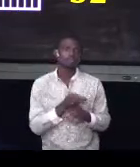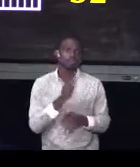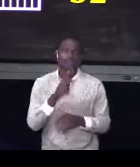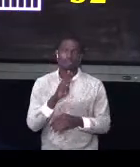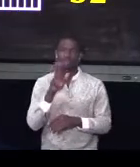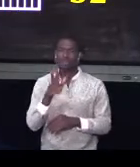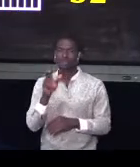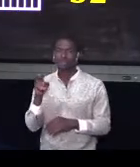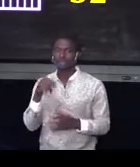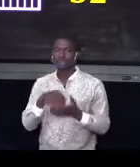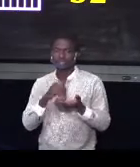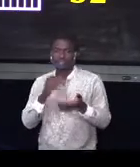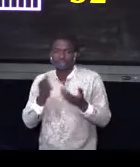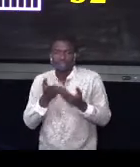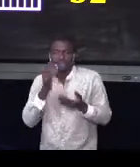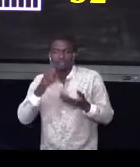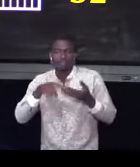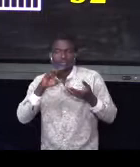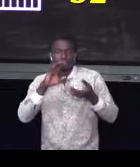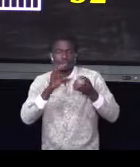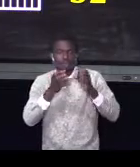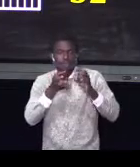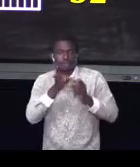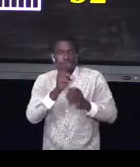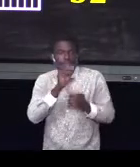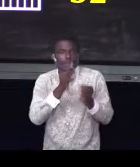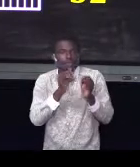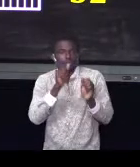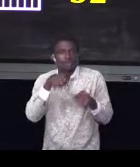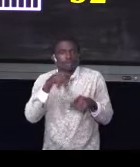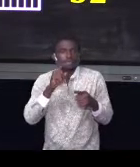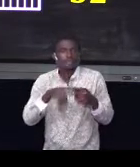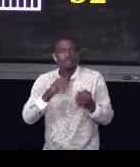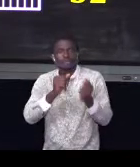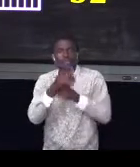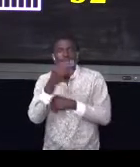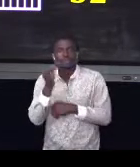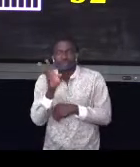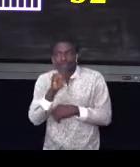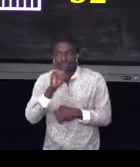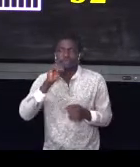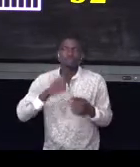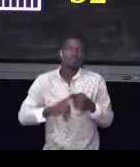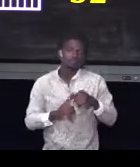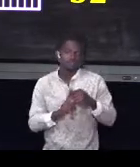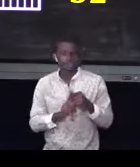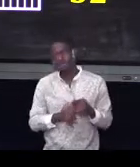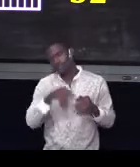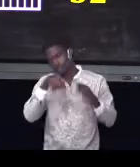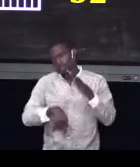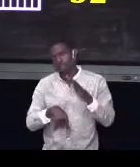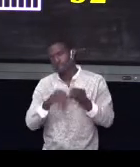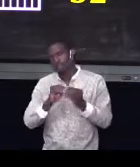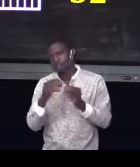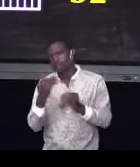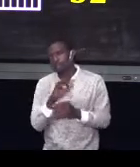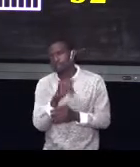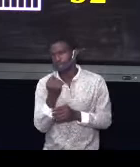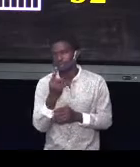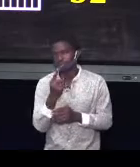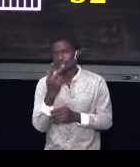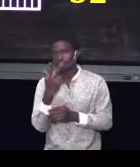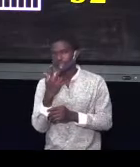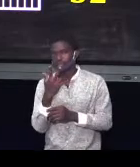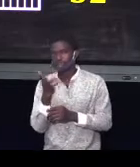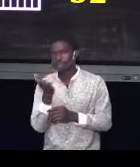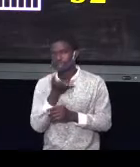So now it's easy for me to compare them now. If I'm able to change one of them to the denominator of the other, so 3 over 8 is